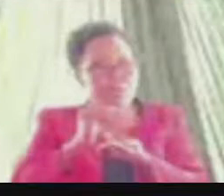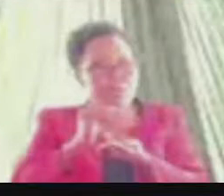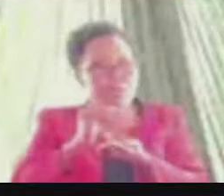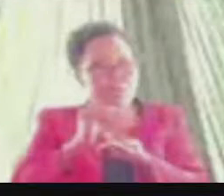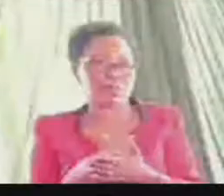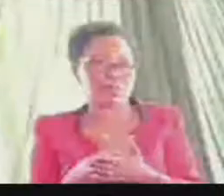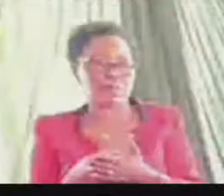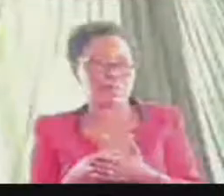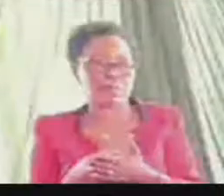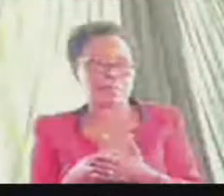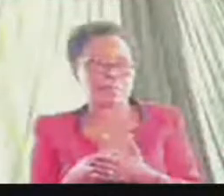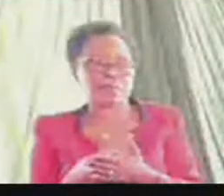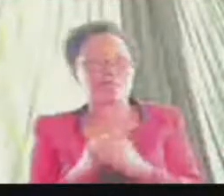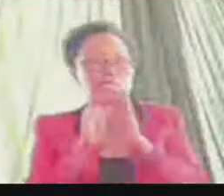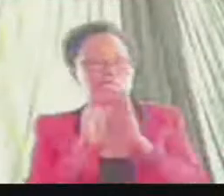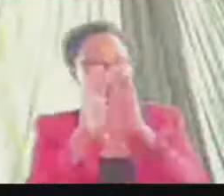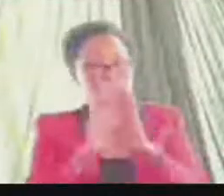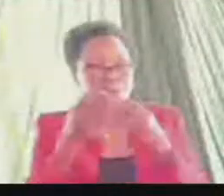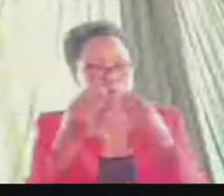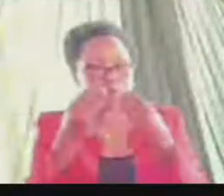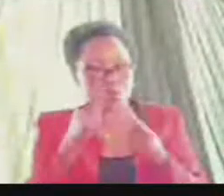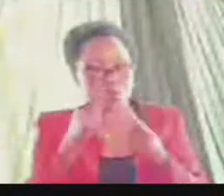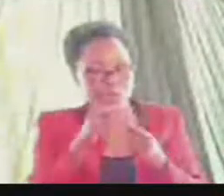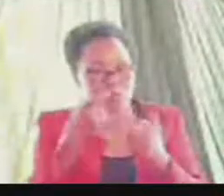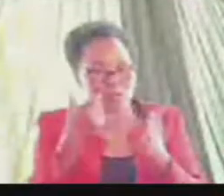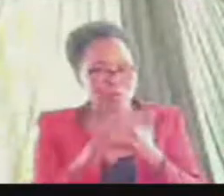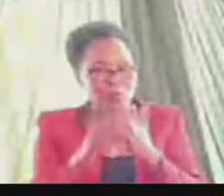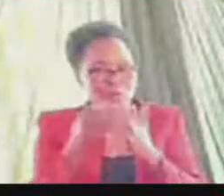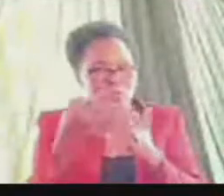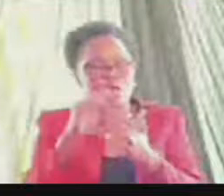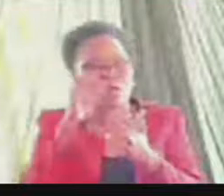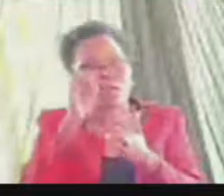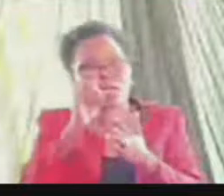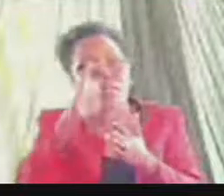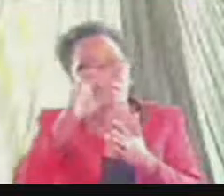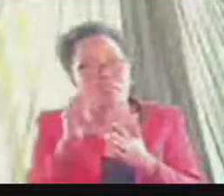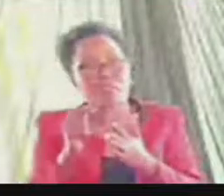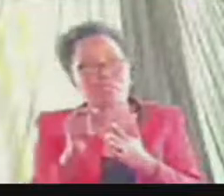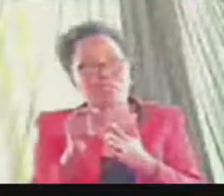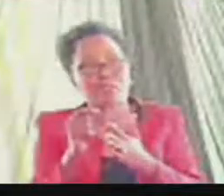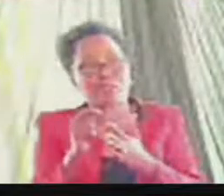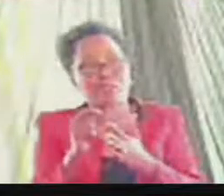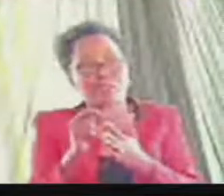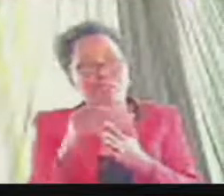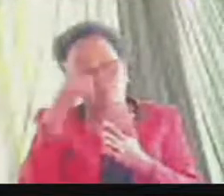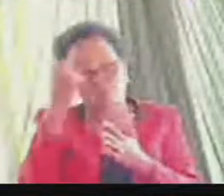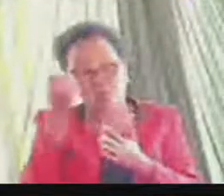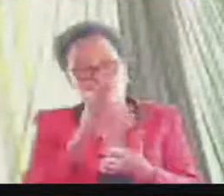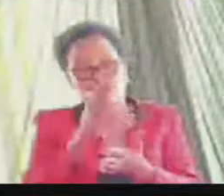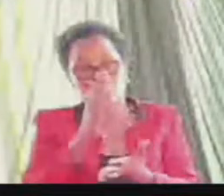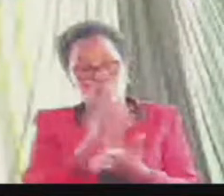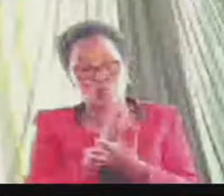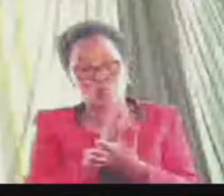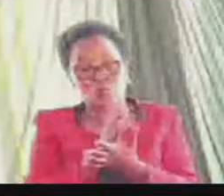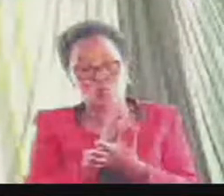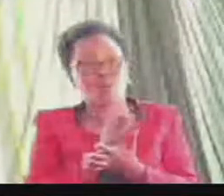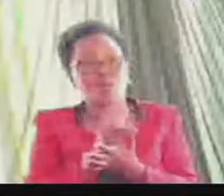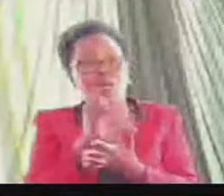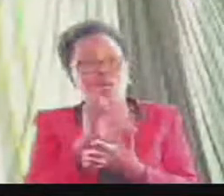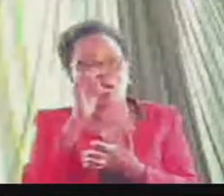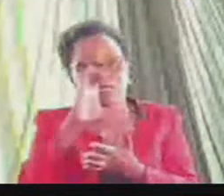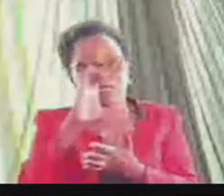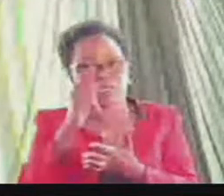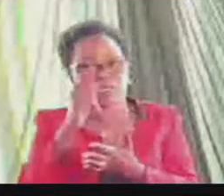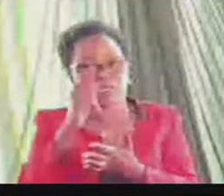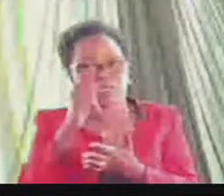to deal with this problem of ICT, because in fact it has changed the work